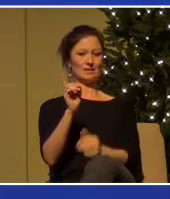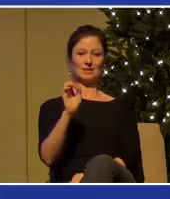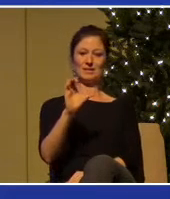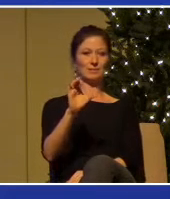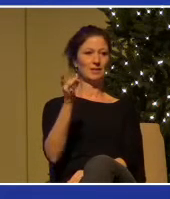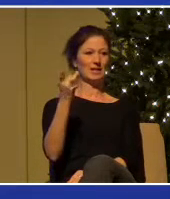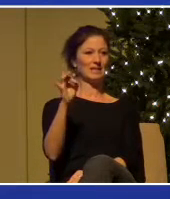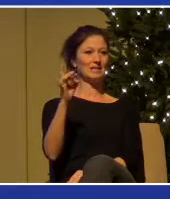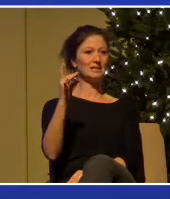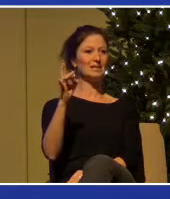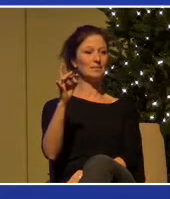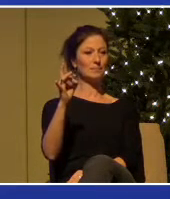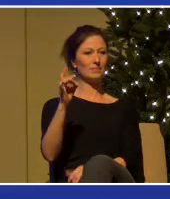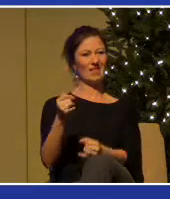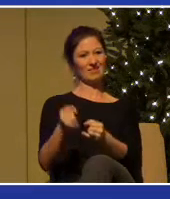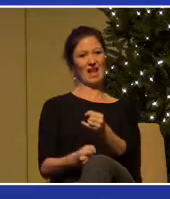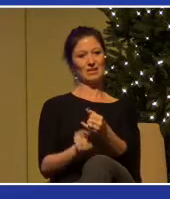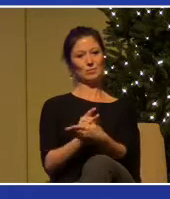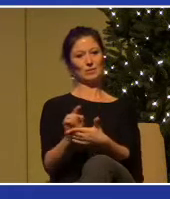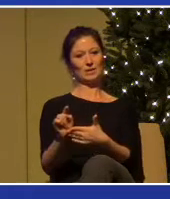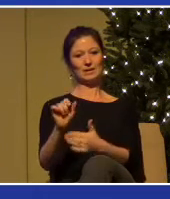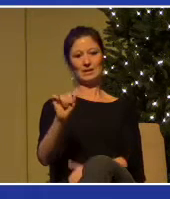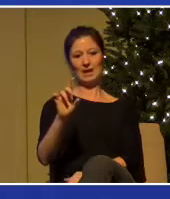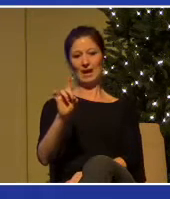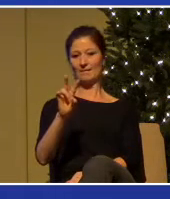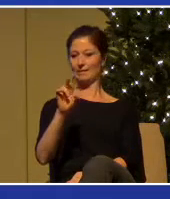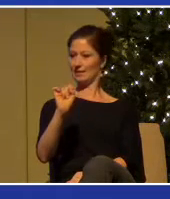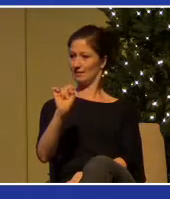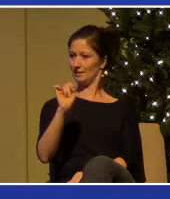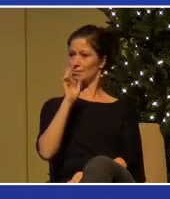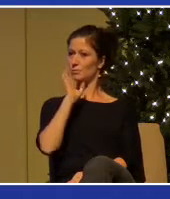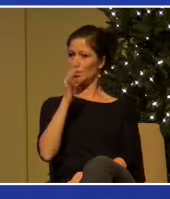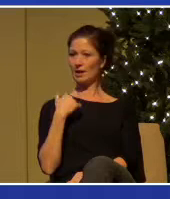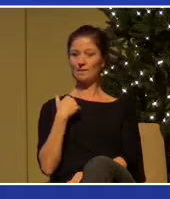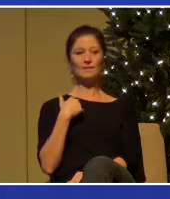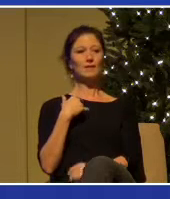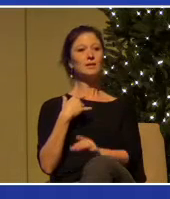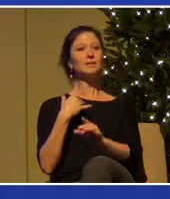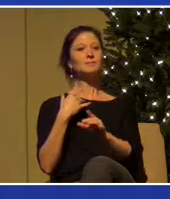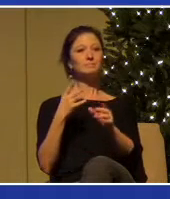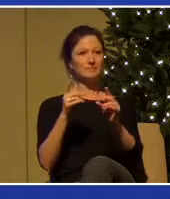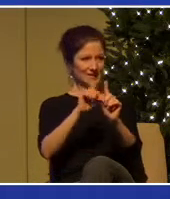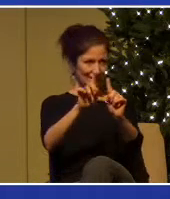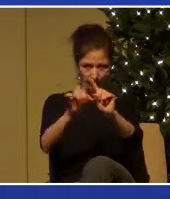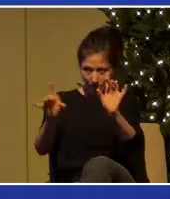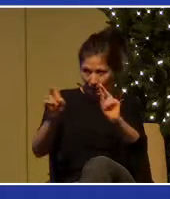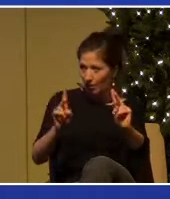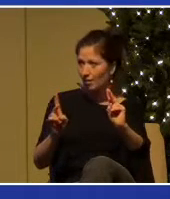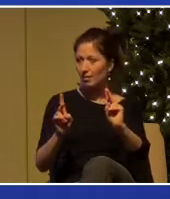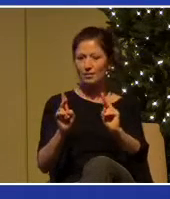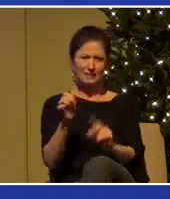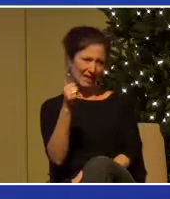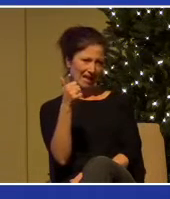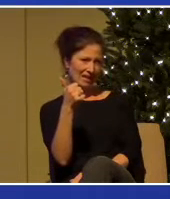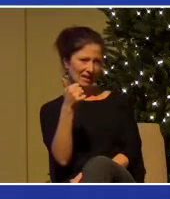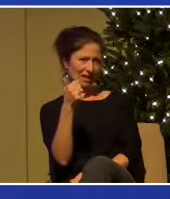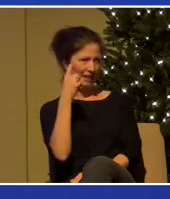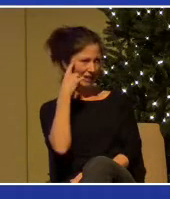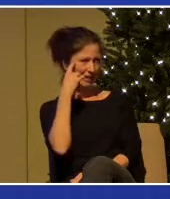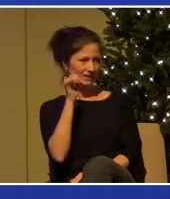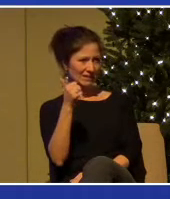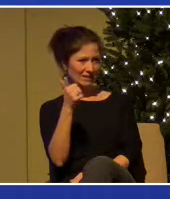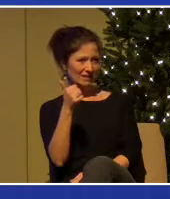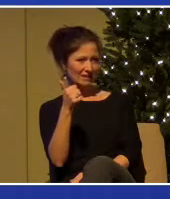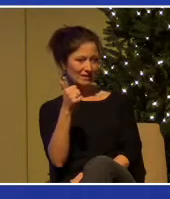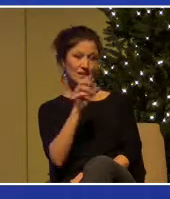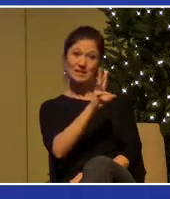the last Sunday of Advent, the verse about victory won. We're hoping at this point to have 10 people and 6